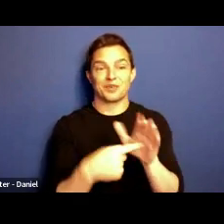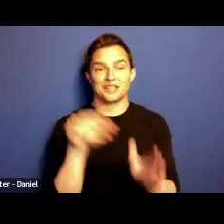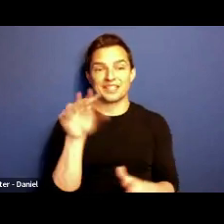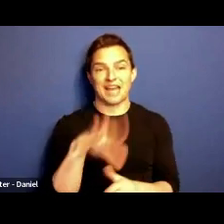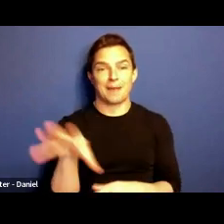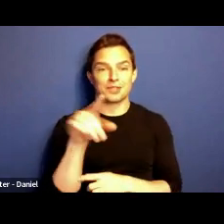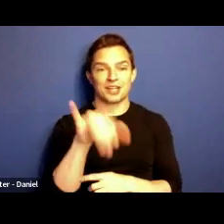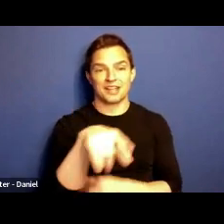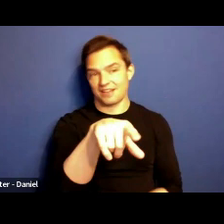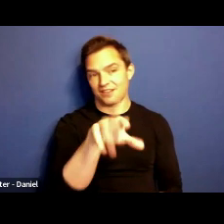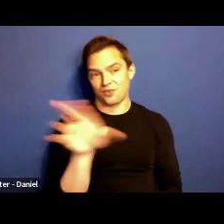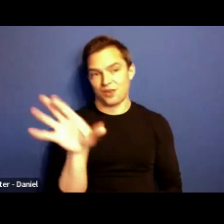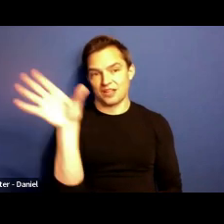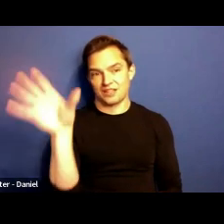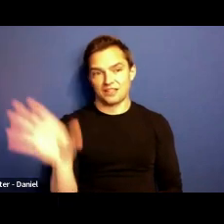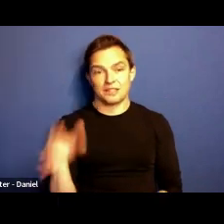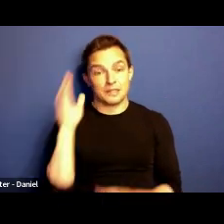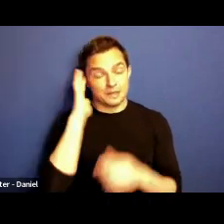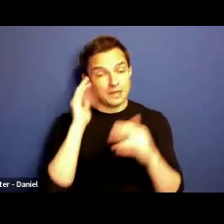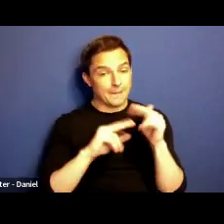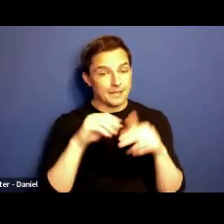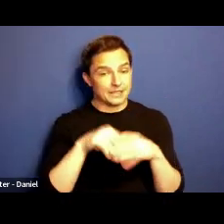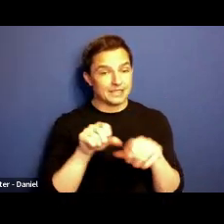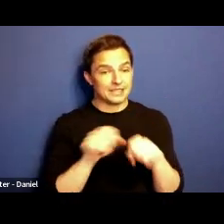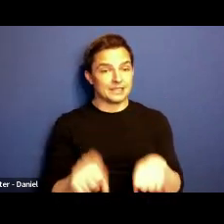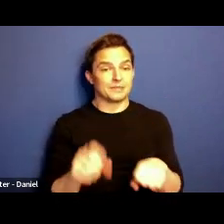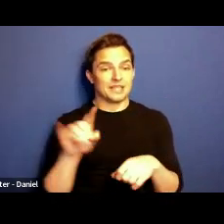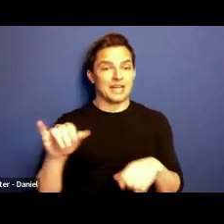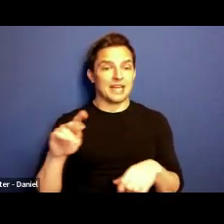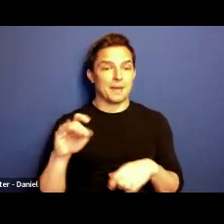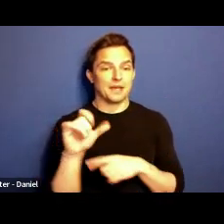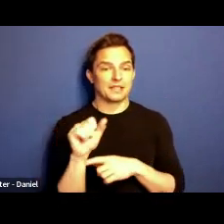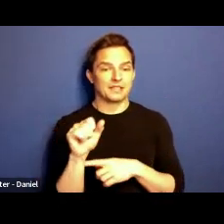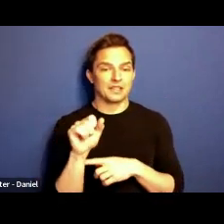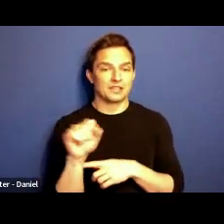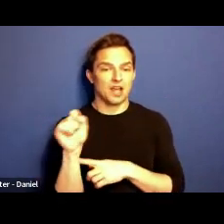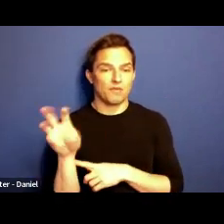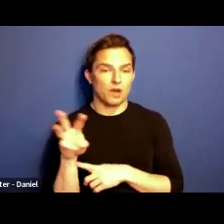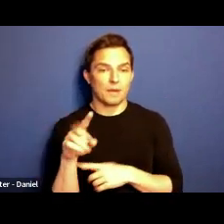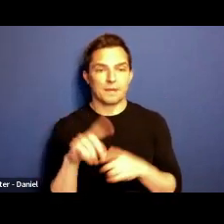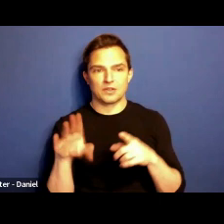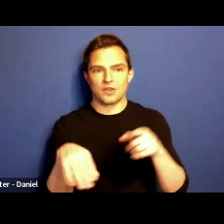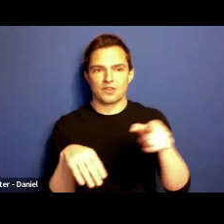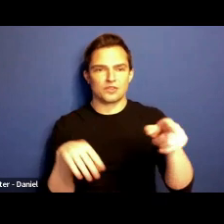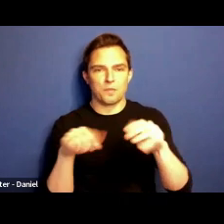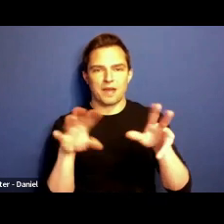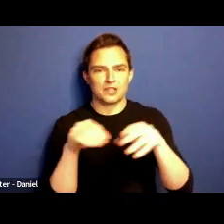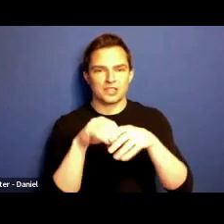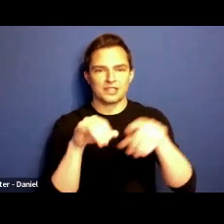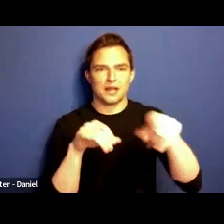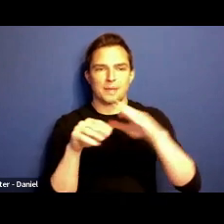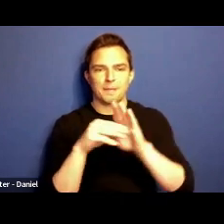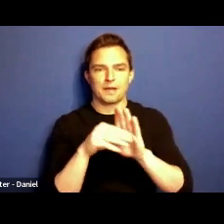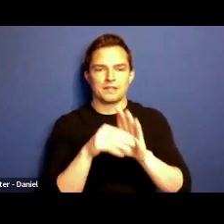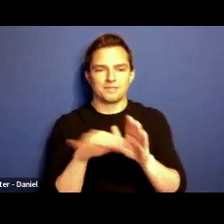right. It's built in system dynamics software, but there's no magic in the model. It's really just how I